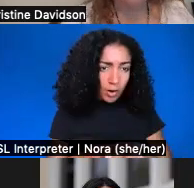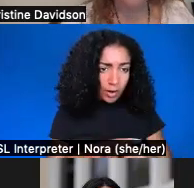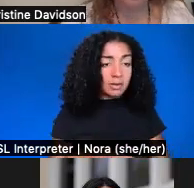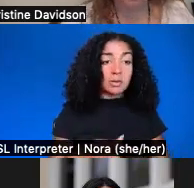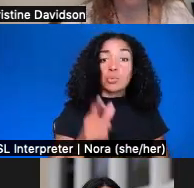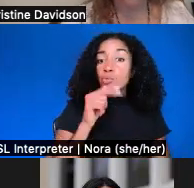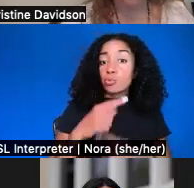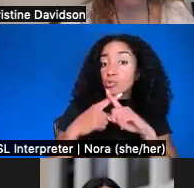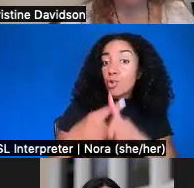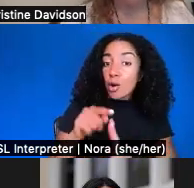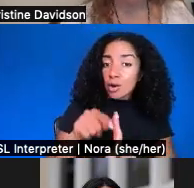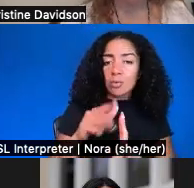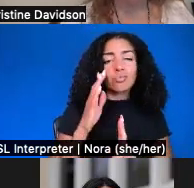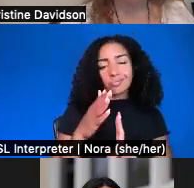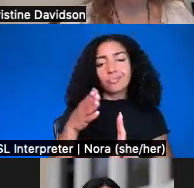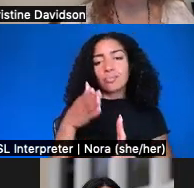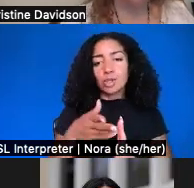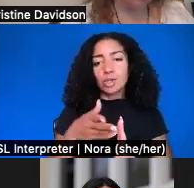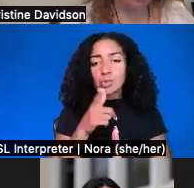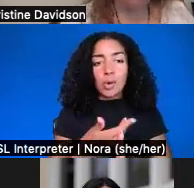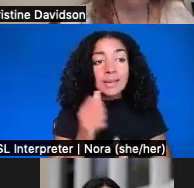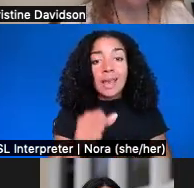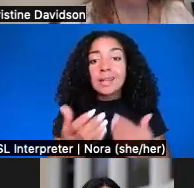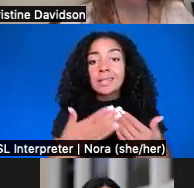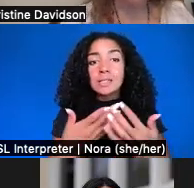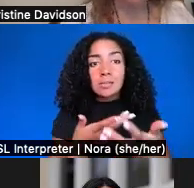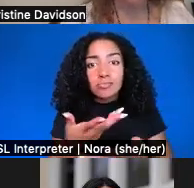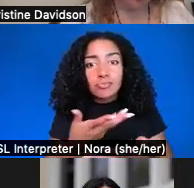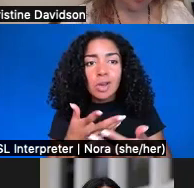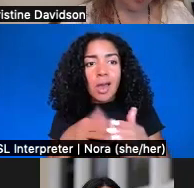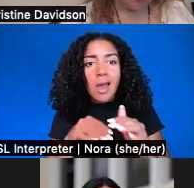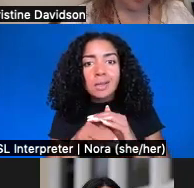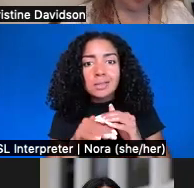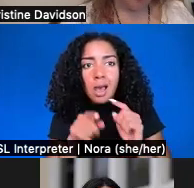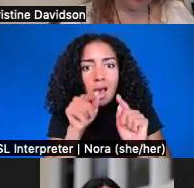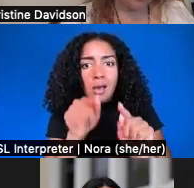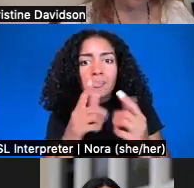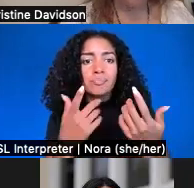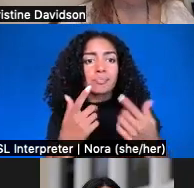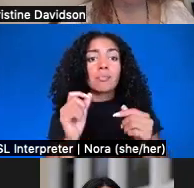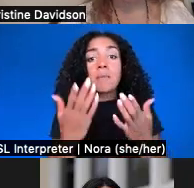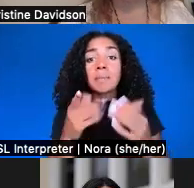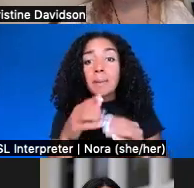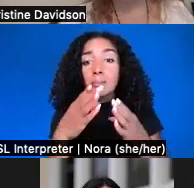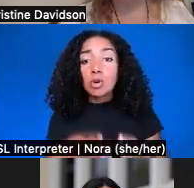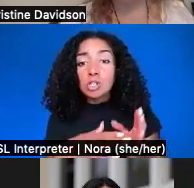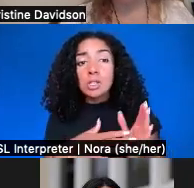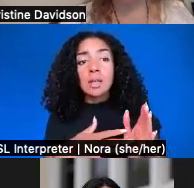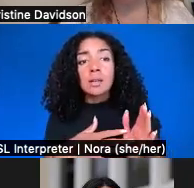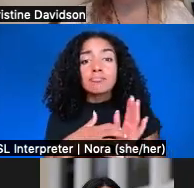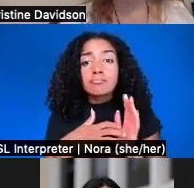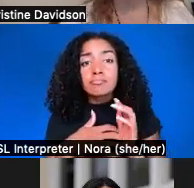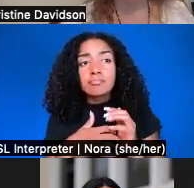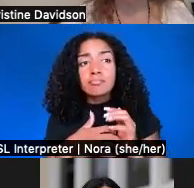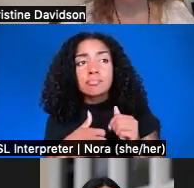have access to, who may be vulnerable for whatever reason. What is their credibility of this